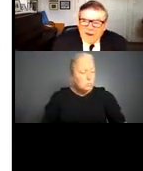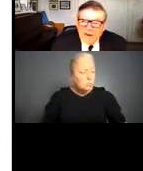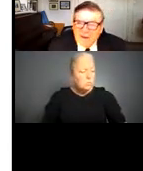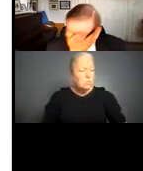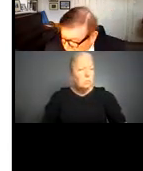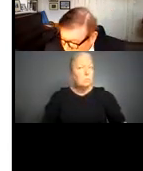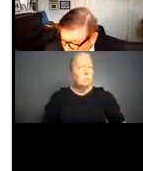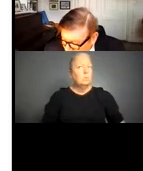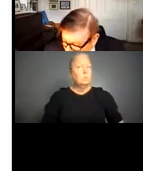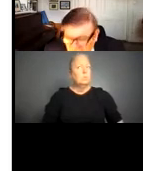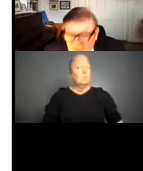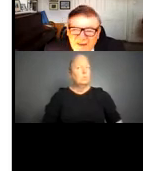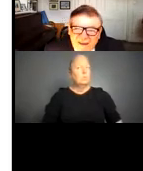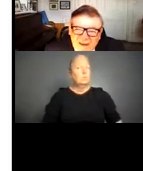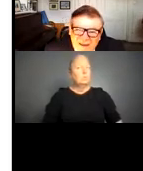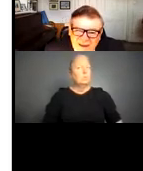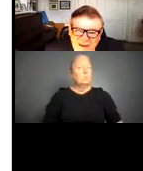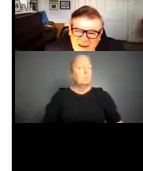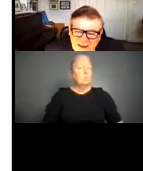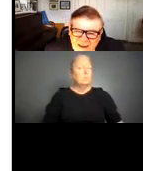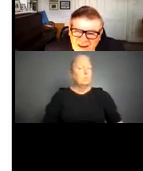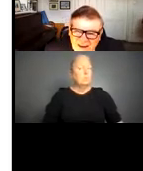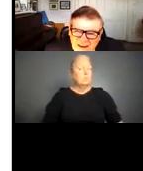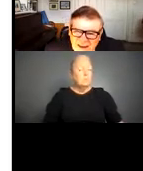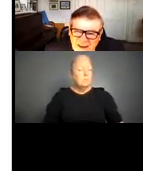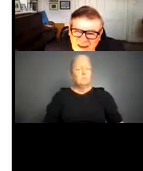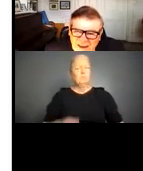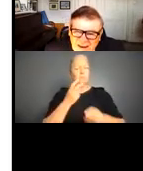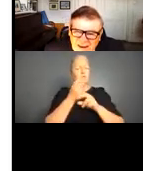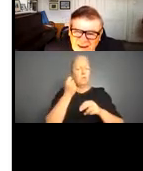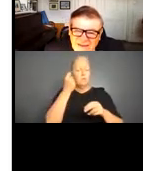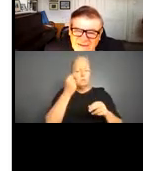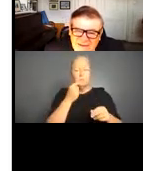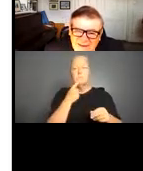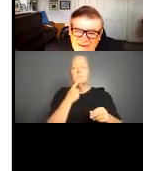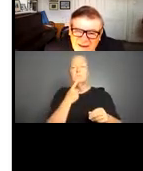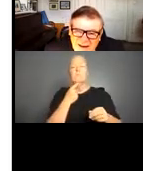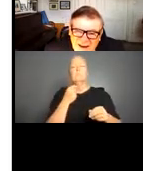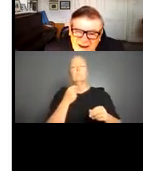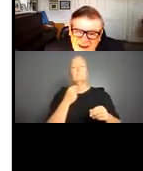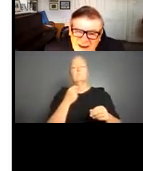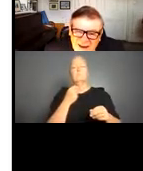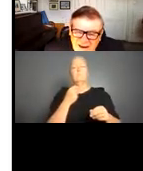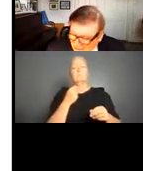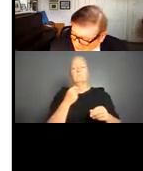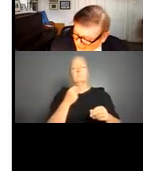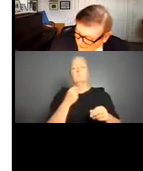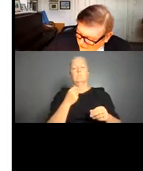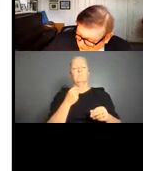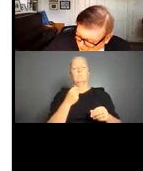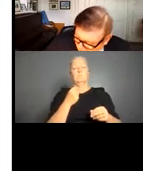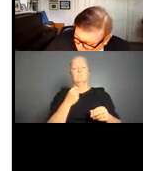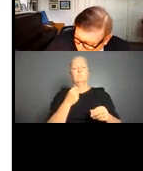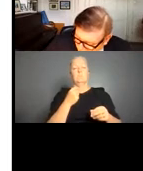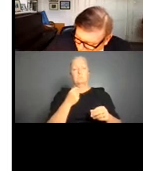So actually what happened, some of the hearing impaired, especially complete lockdown period, without interpreters, these people are unable to communicate